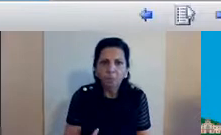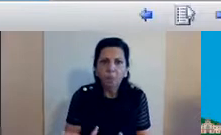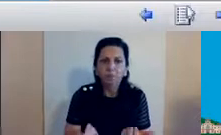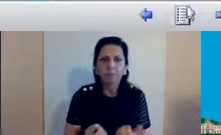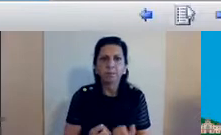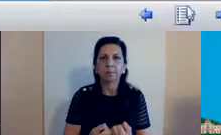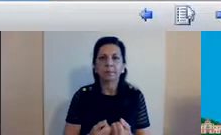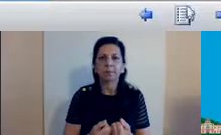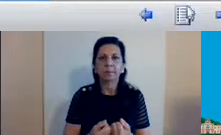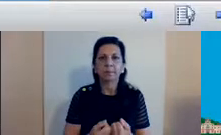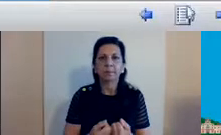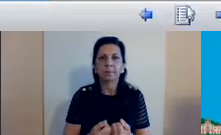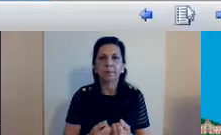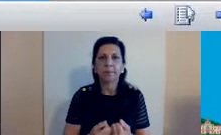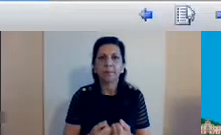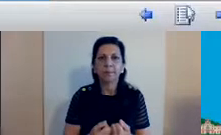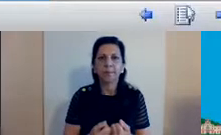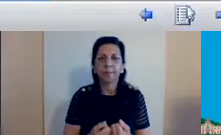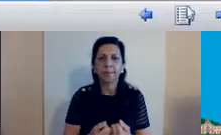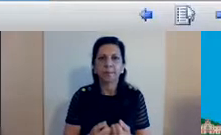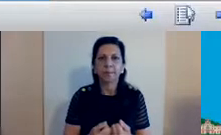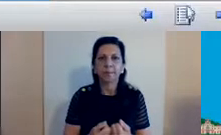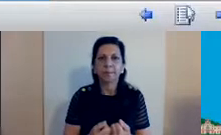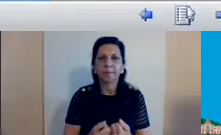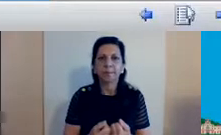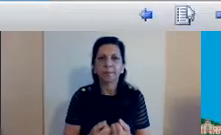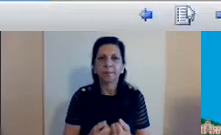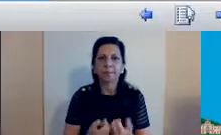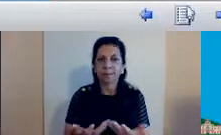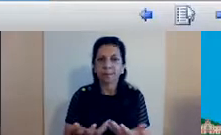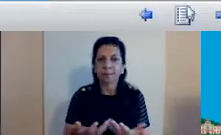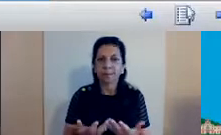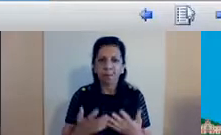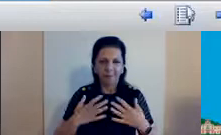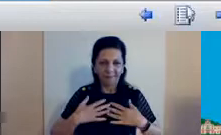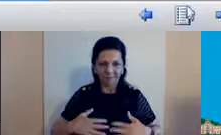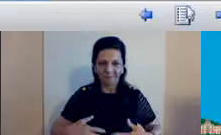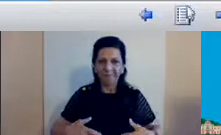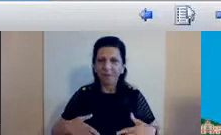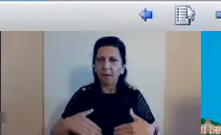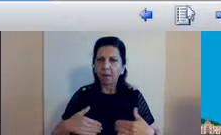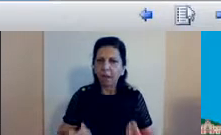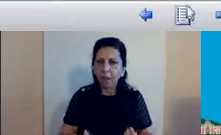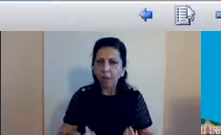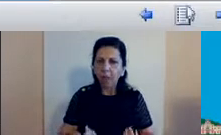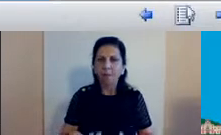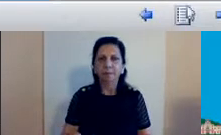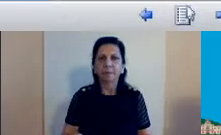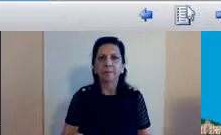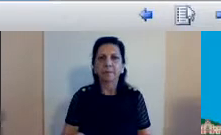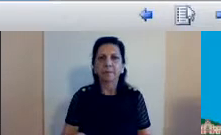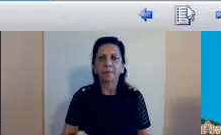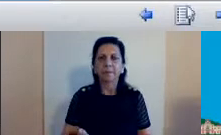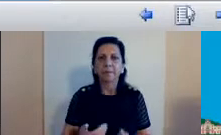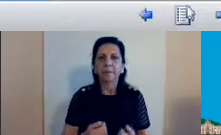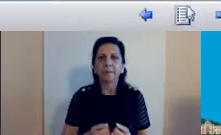been? So clearly in a pandemic, you think of the obvious physical health, the respiratory disease, but we're human